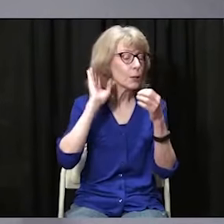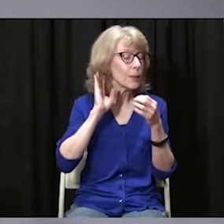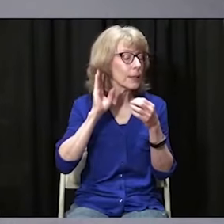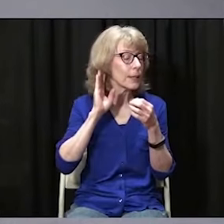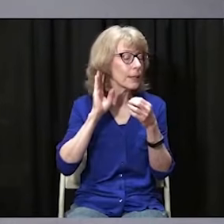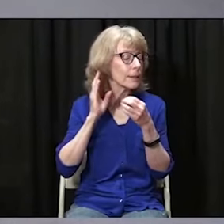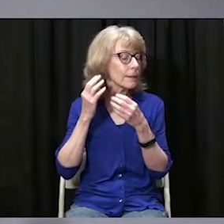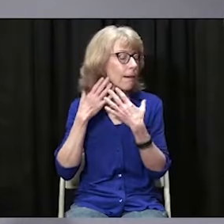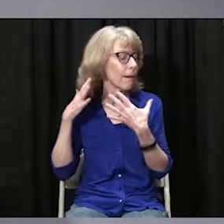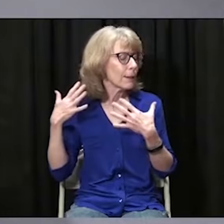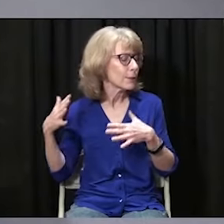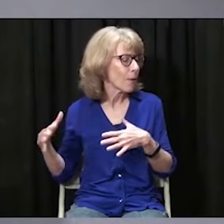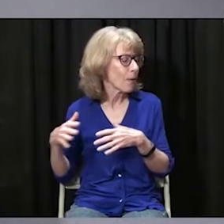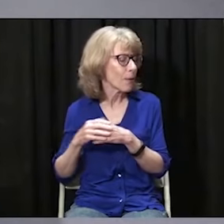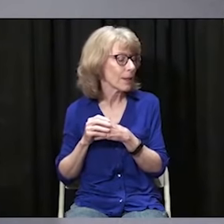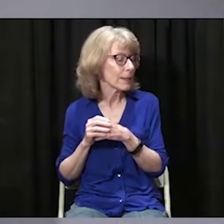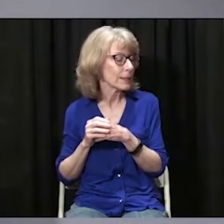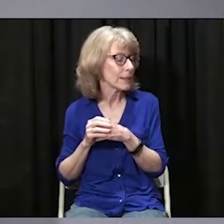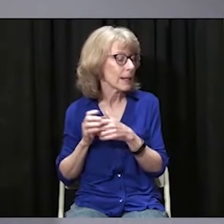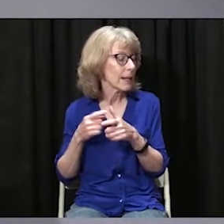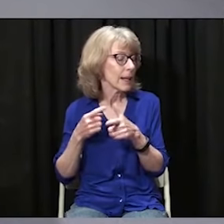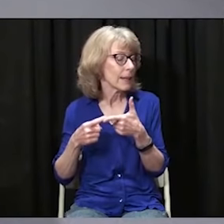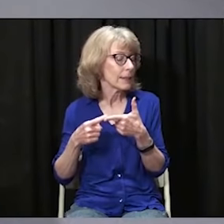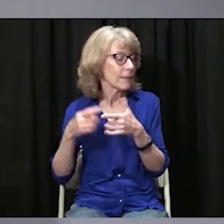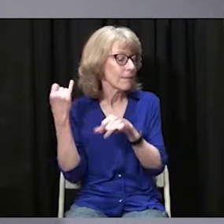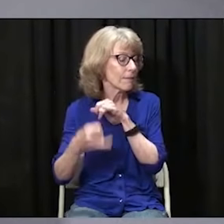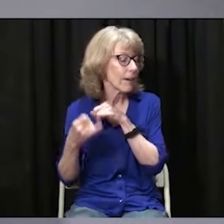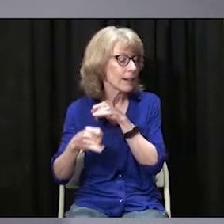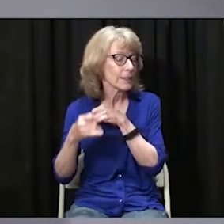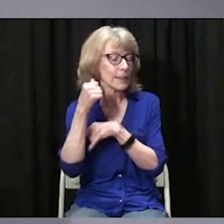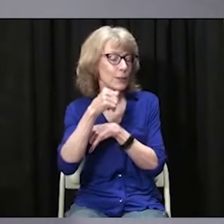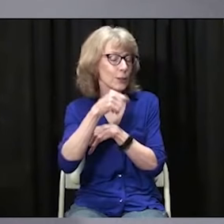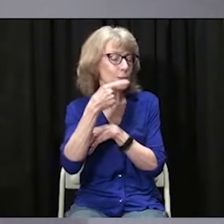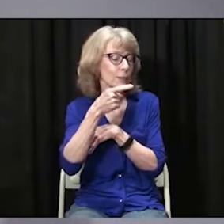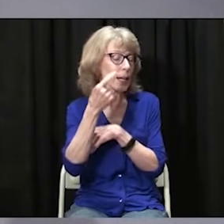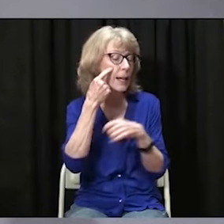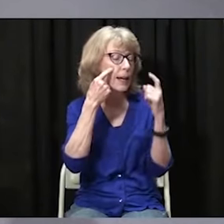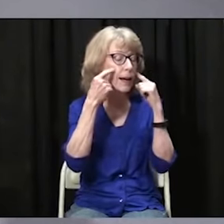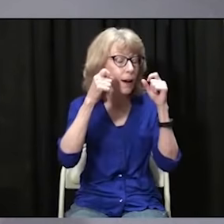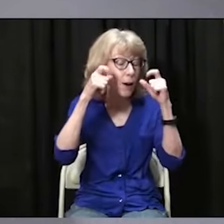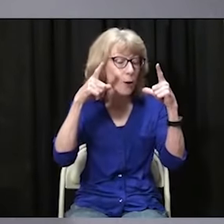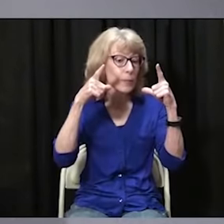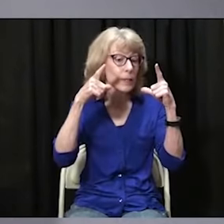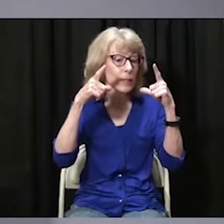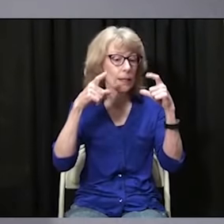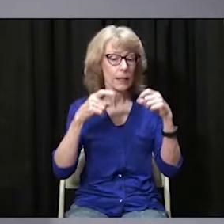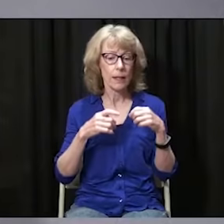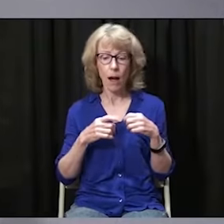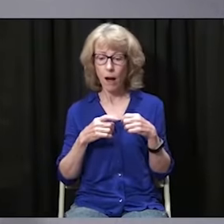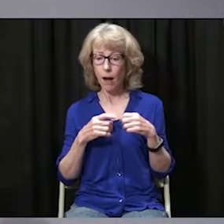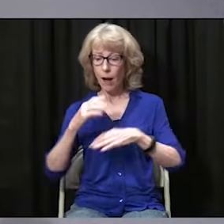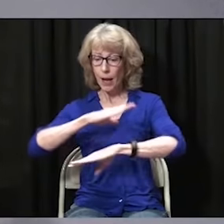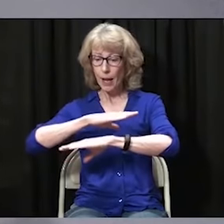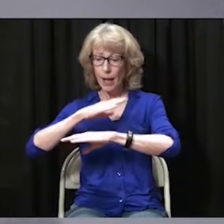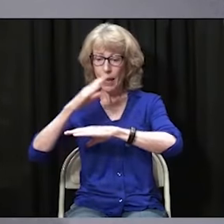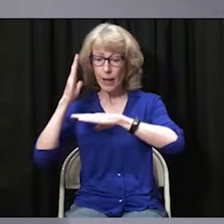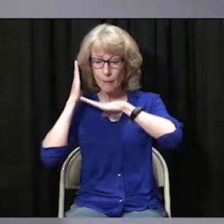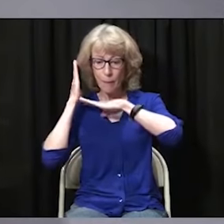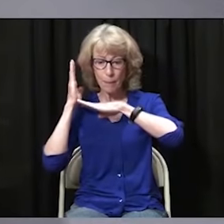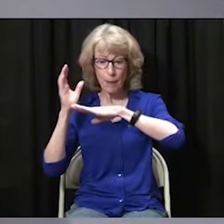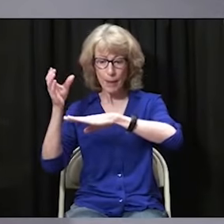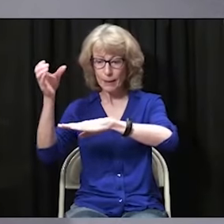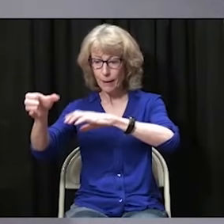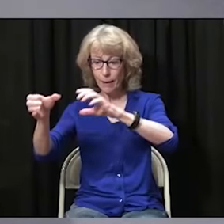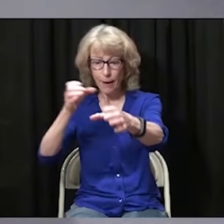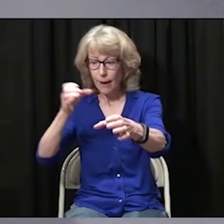out items onto the bed. And then finally they say, open your eyes. And we open our eyes, and there's all these gifts that they've hid in their suitcase and